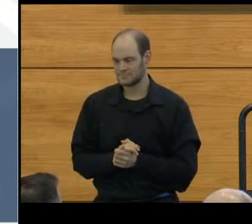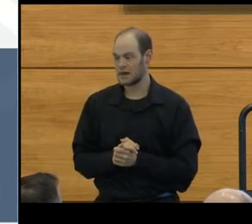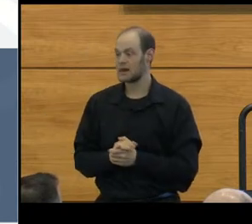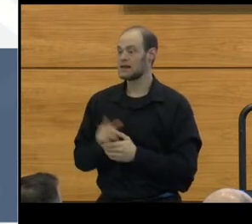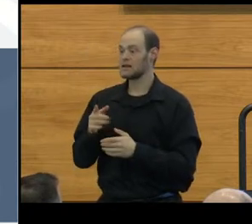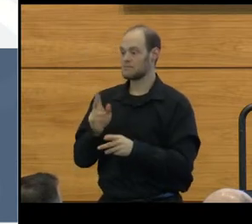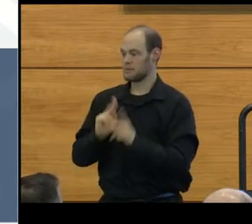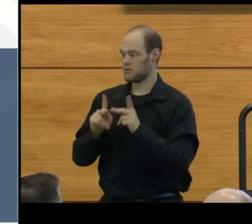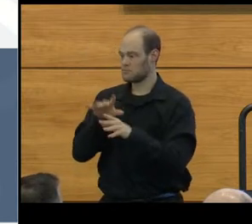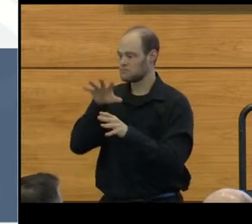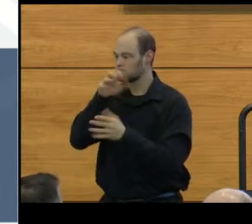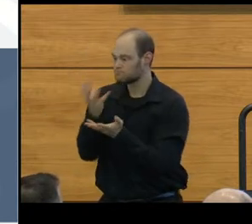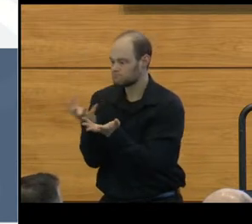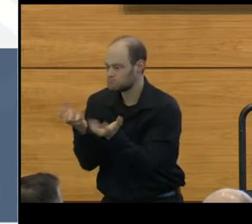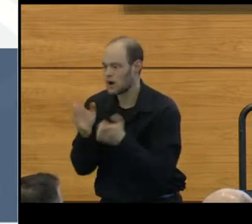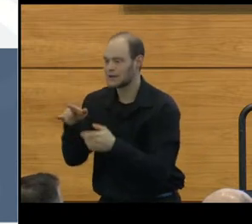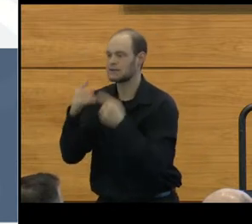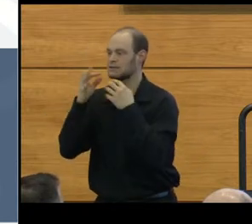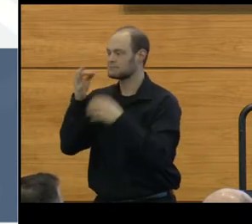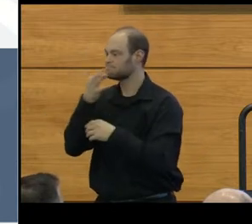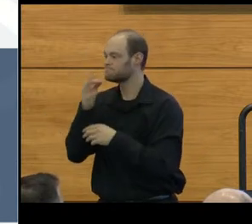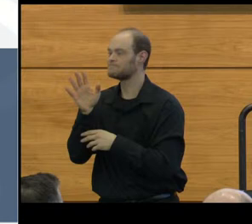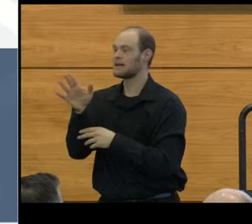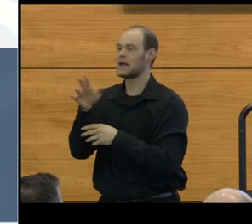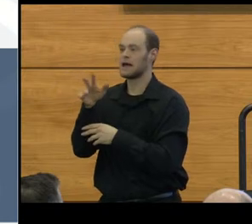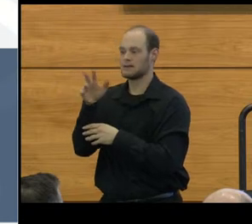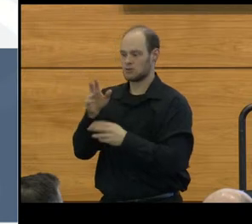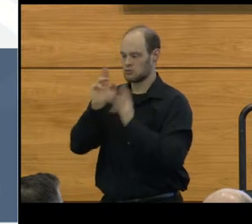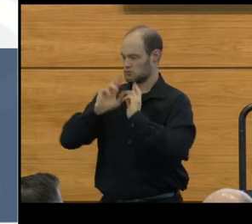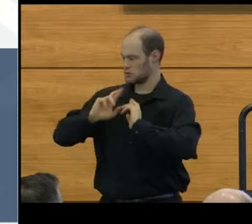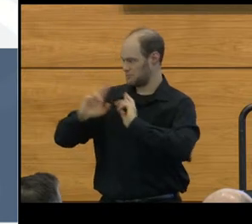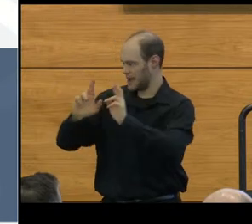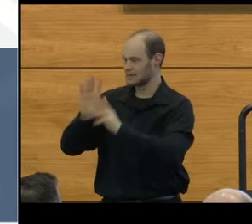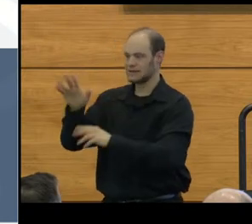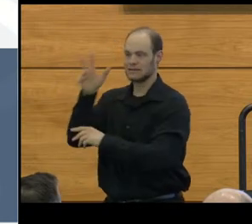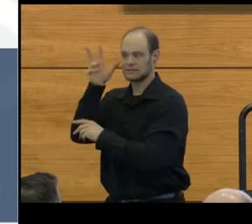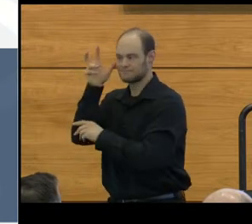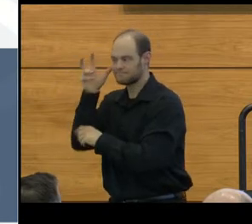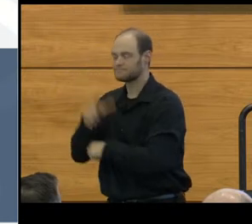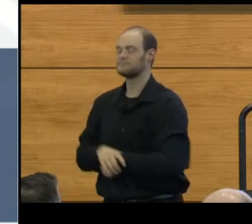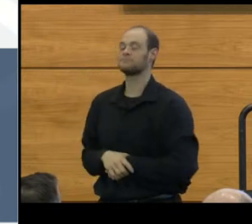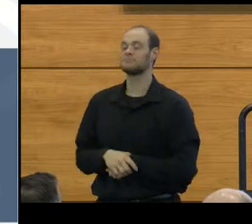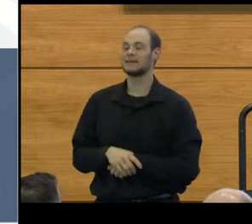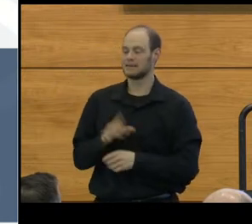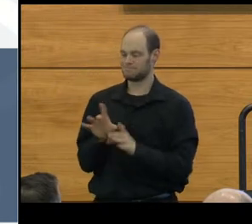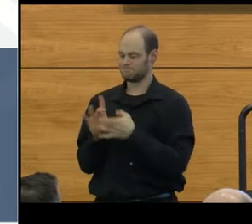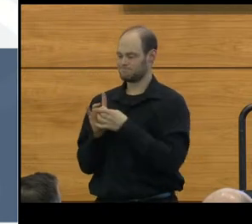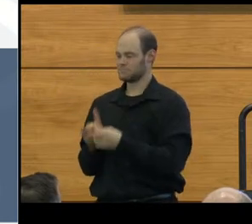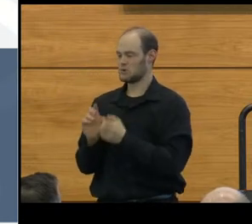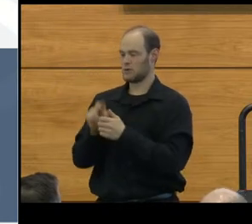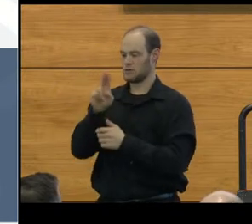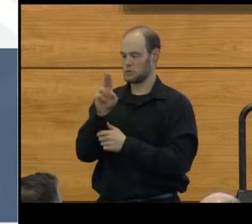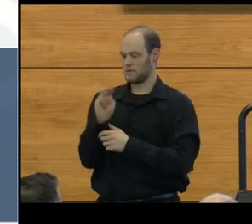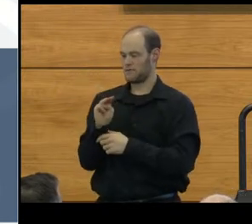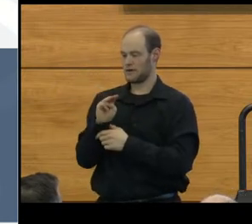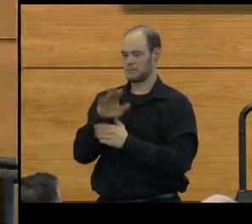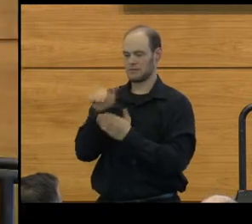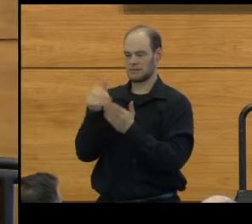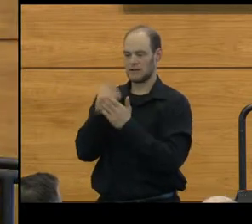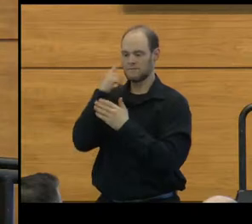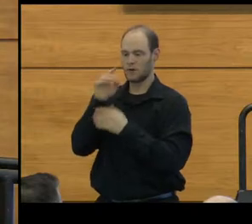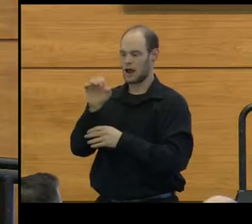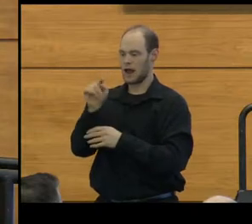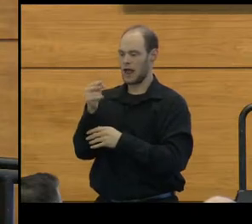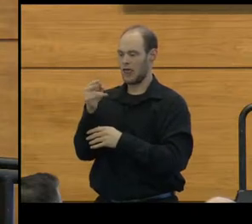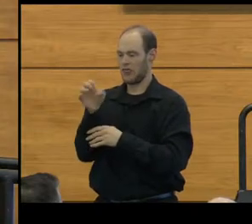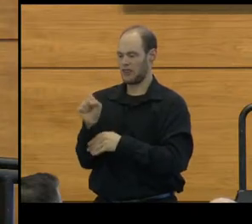his expertise and the respect and deep listening he affords them. He's affiliated with the U of M Center for